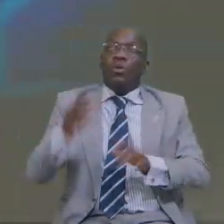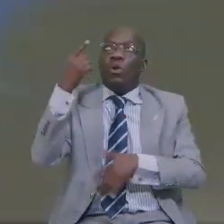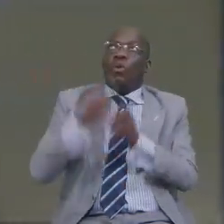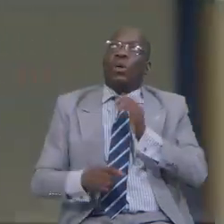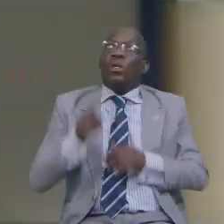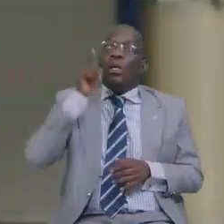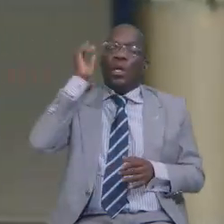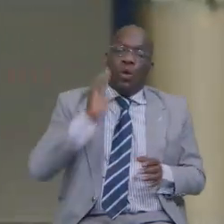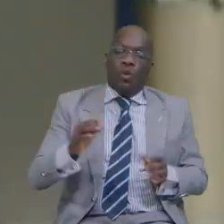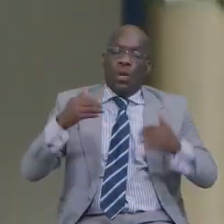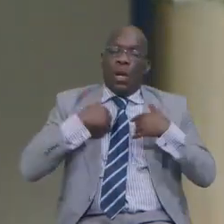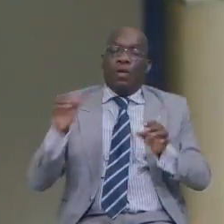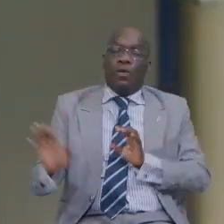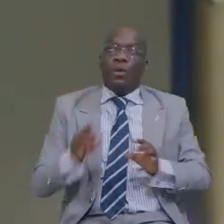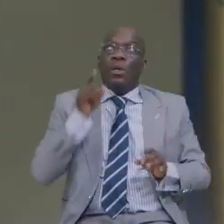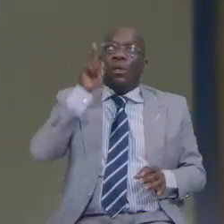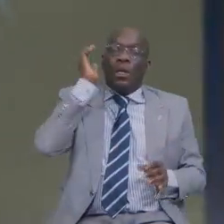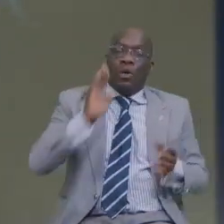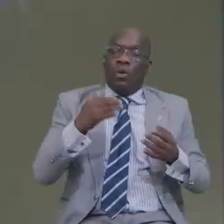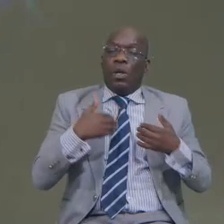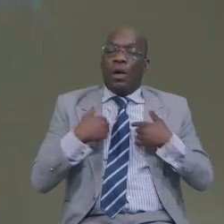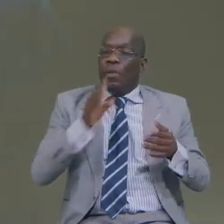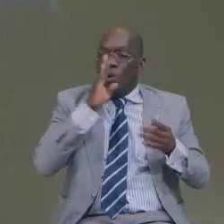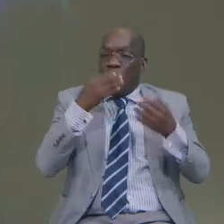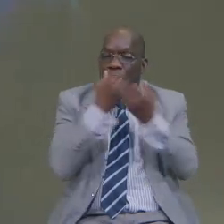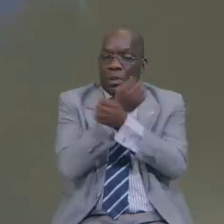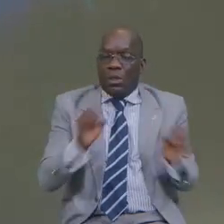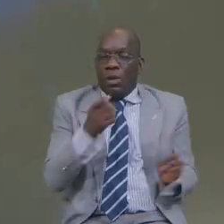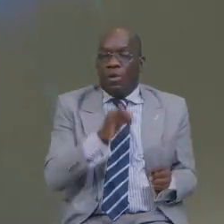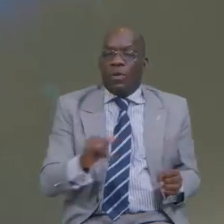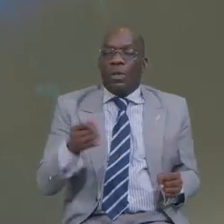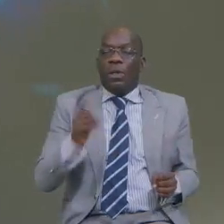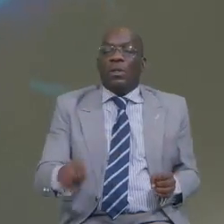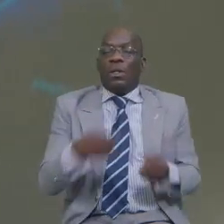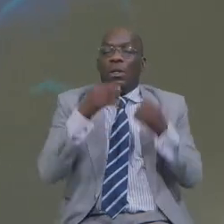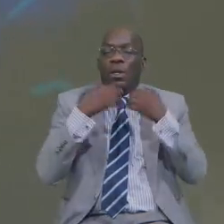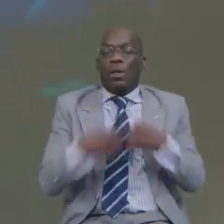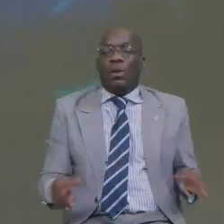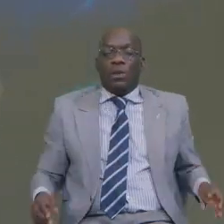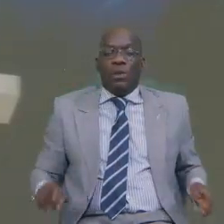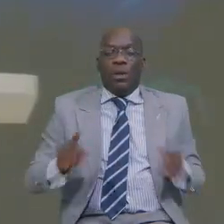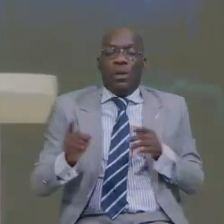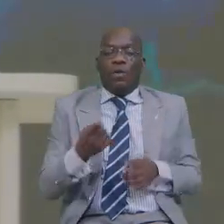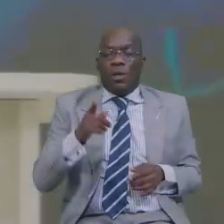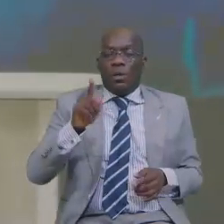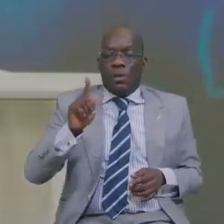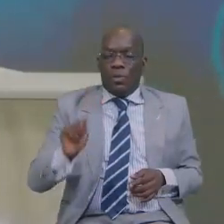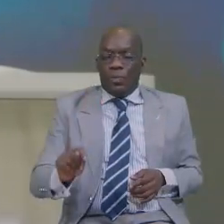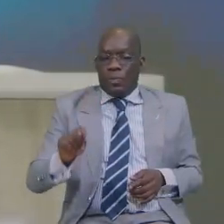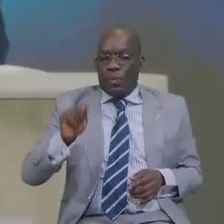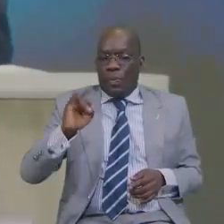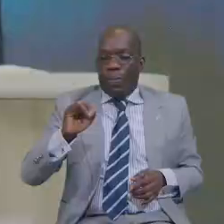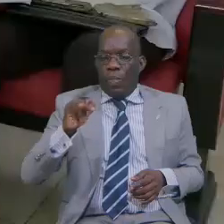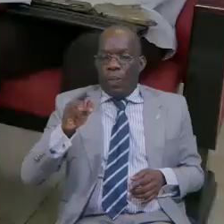saving the lost. We're looking at 1 Timothy chapter 1. I'm reading from verse 1. 1 Timothy